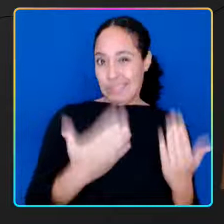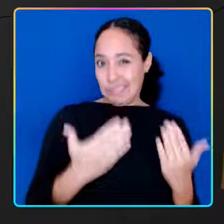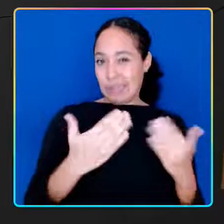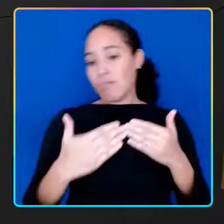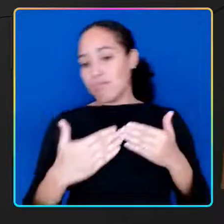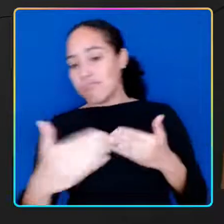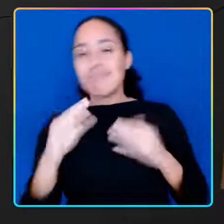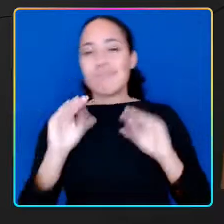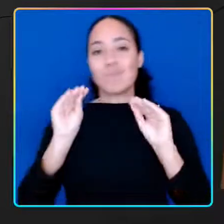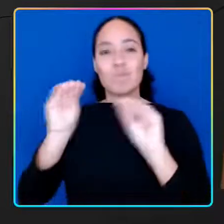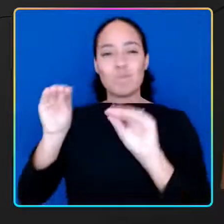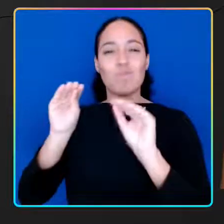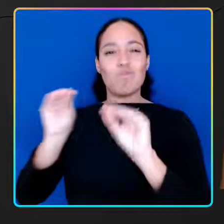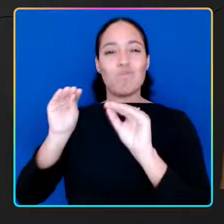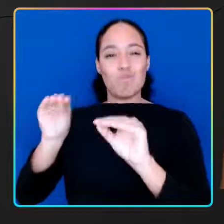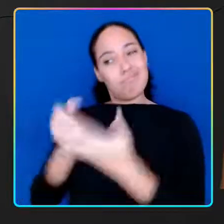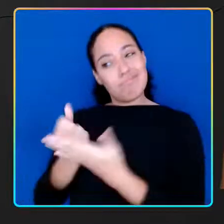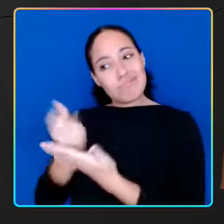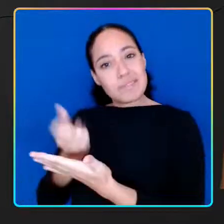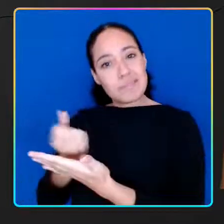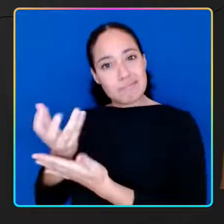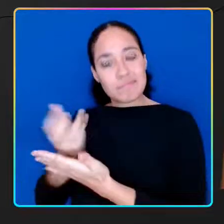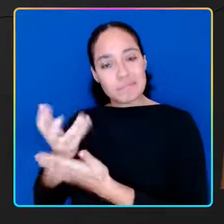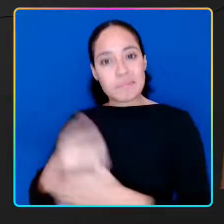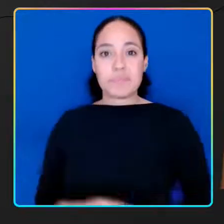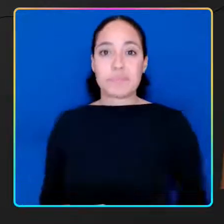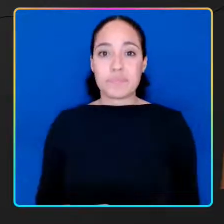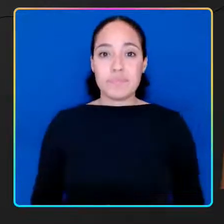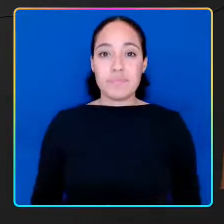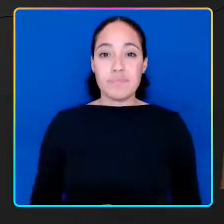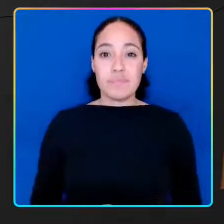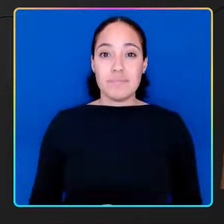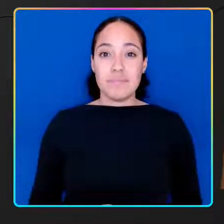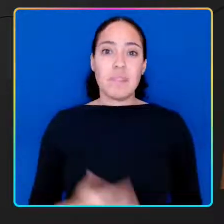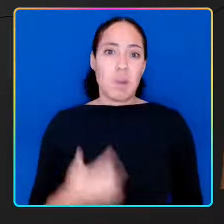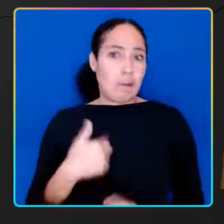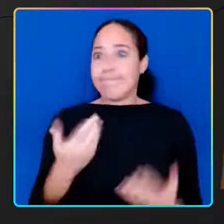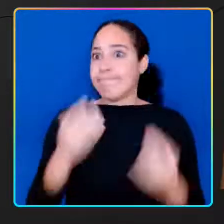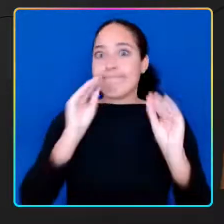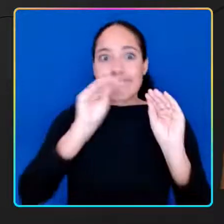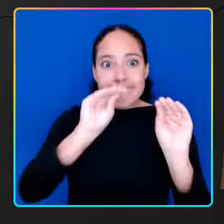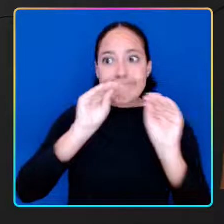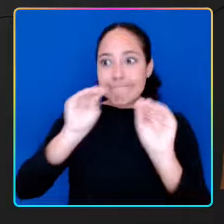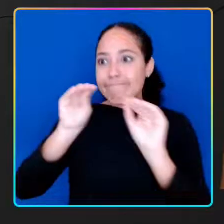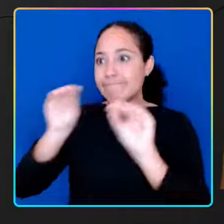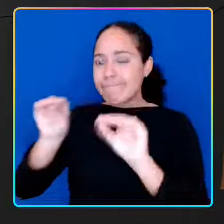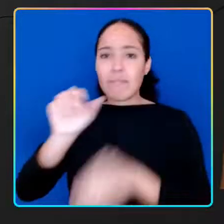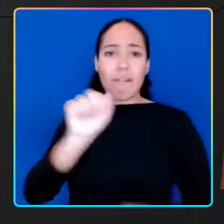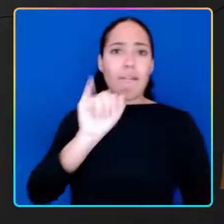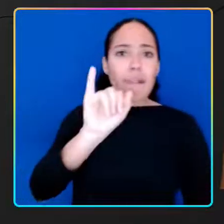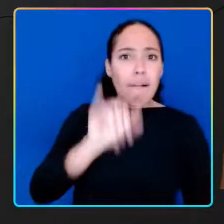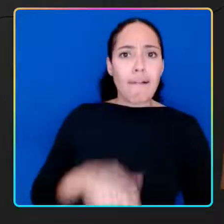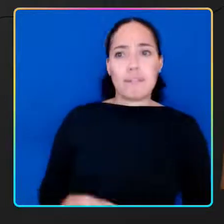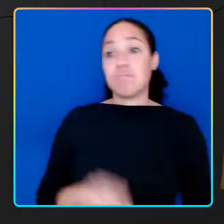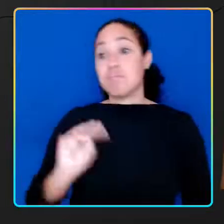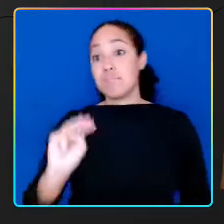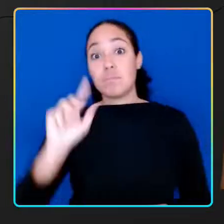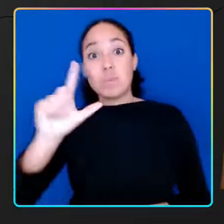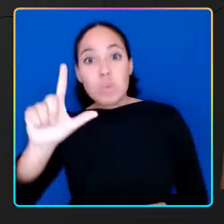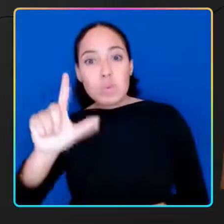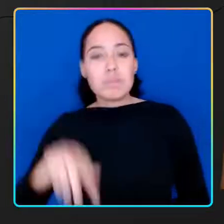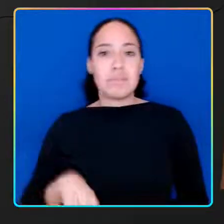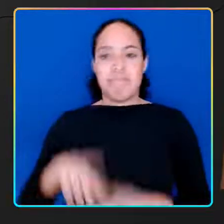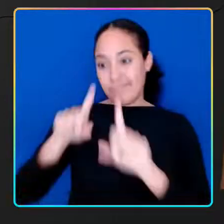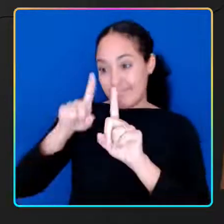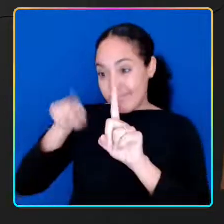and an educational space. So I spend most of my time essentially teaching people how to leverage artificial intelligence, machine learning, and data science in order